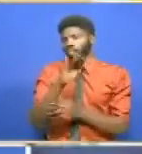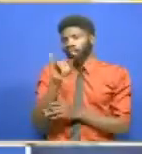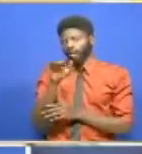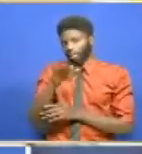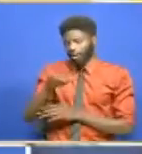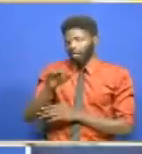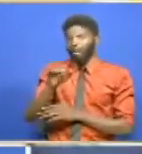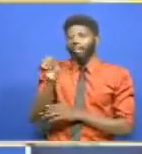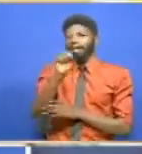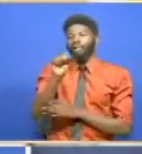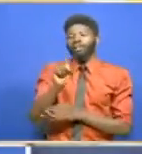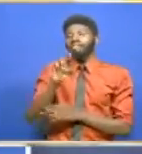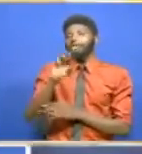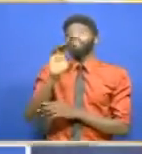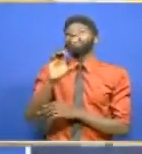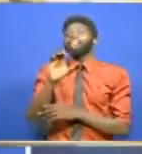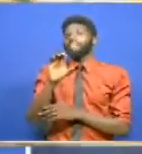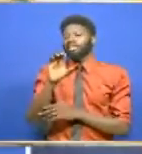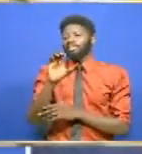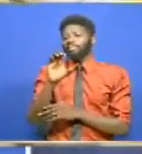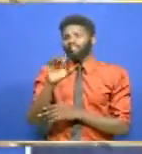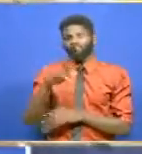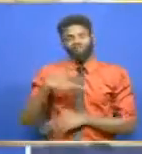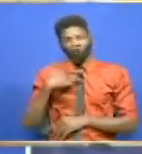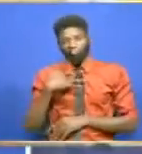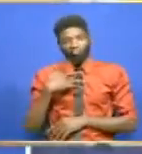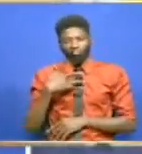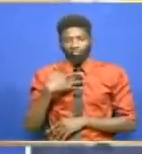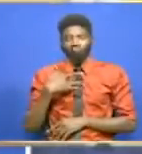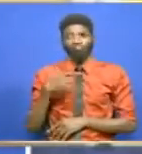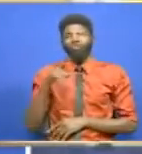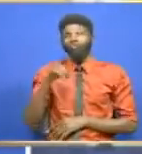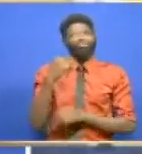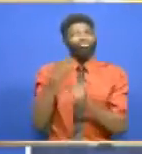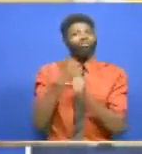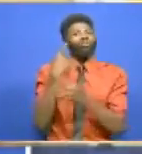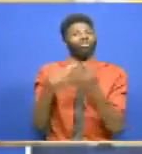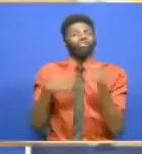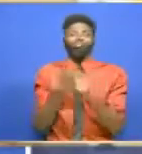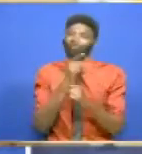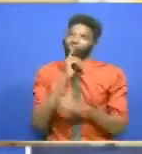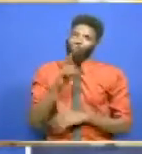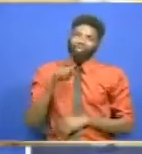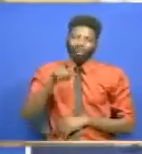going to do to ensure that those matters that you expressed intervention on are